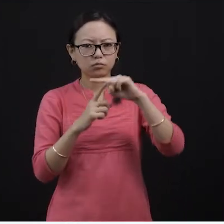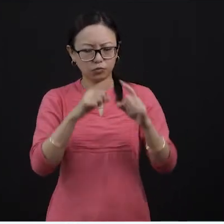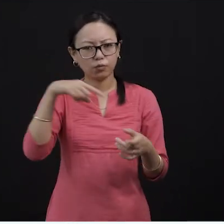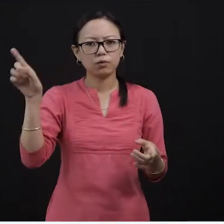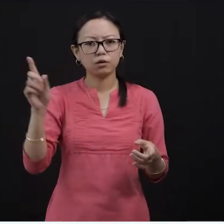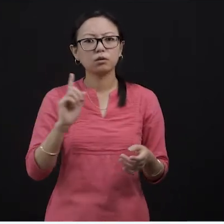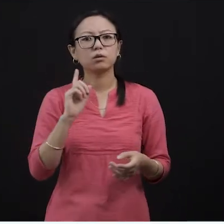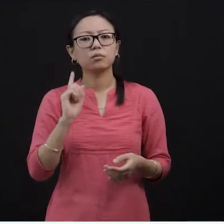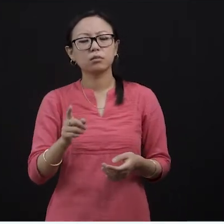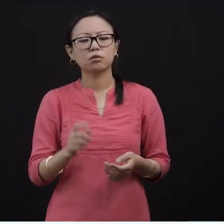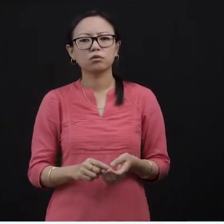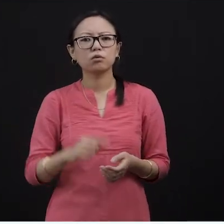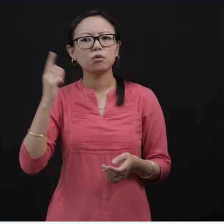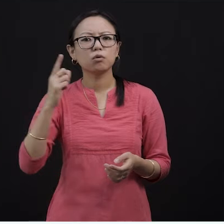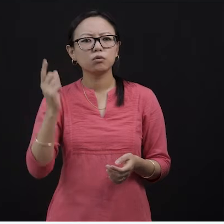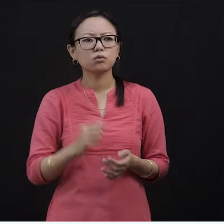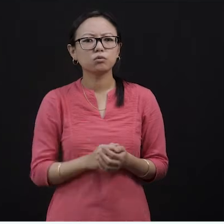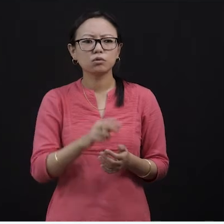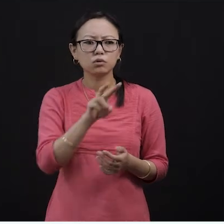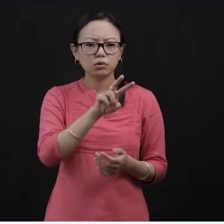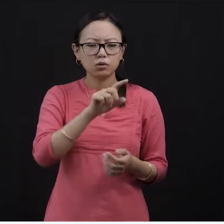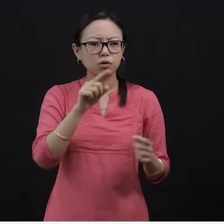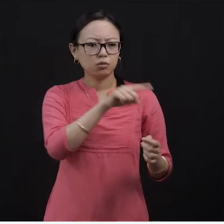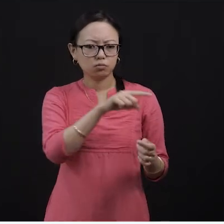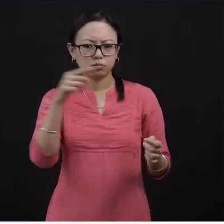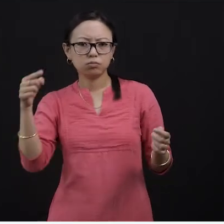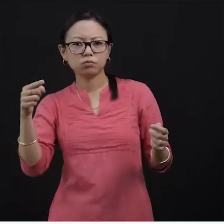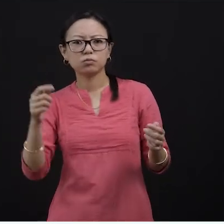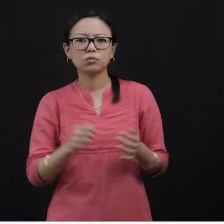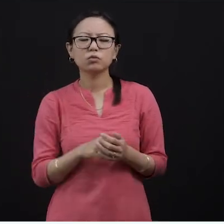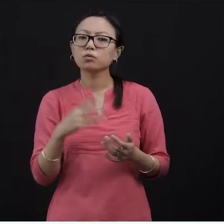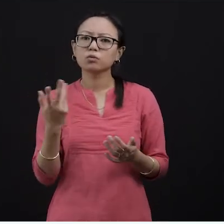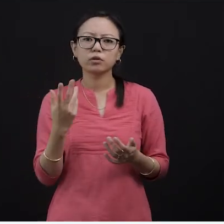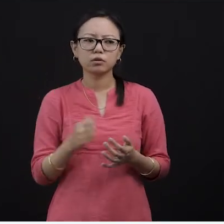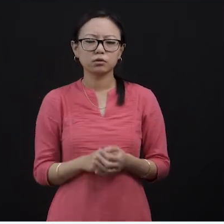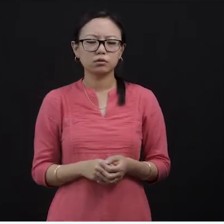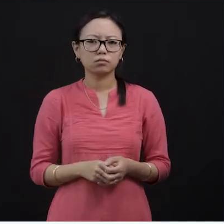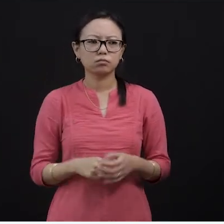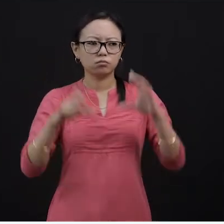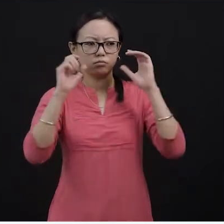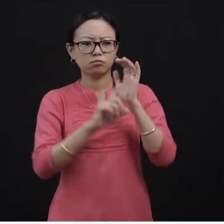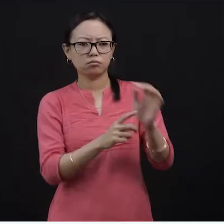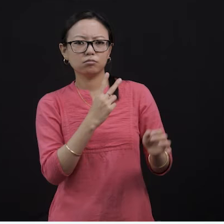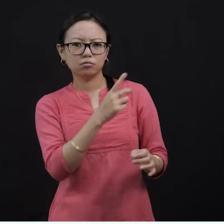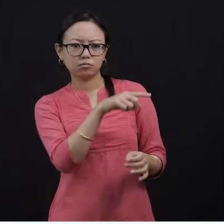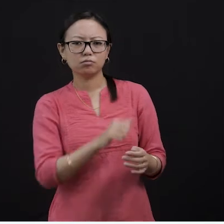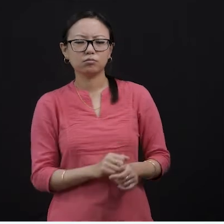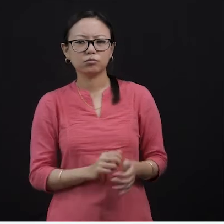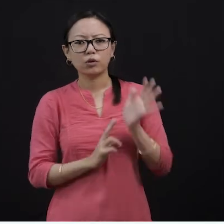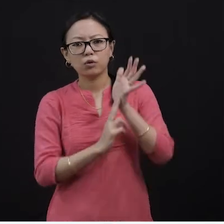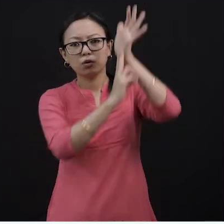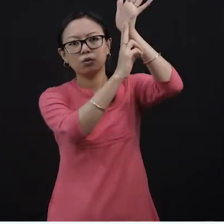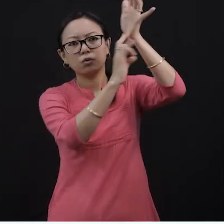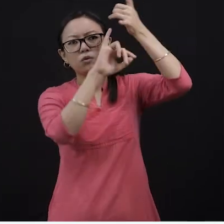this is the second pole, right? North pole and south pole. So we can see the iron fillings only in the North Pole and